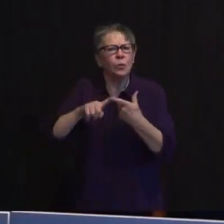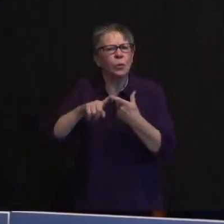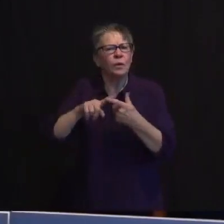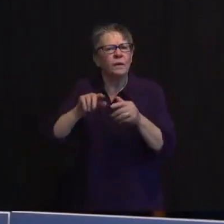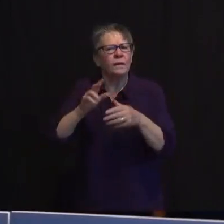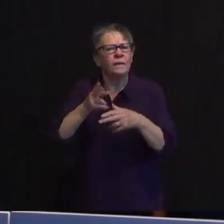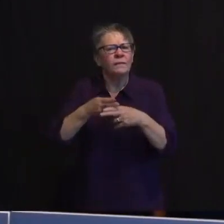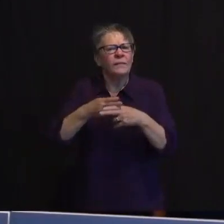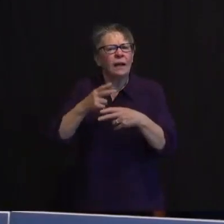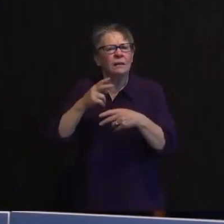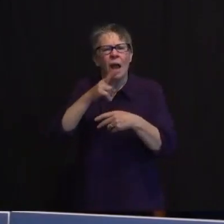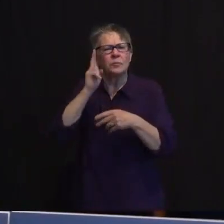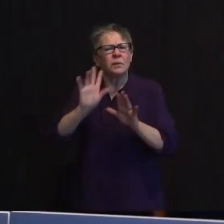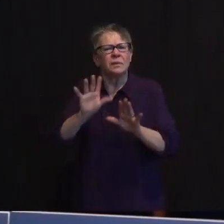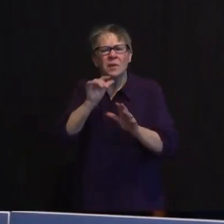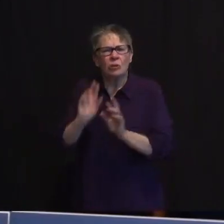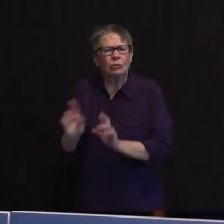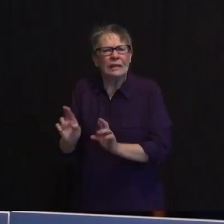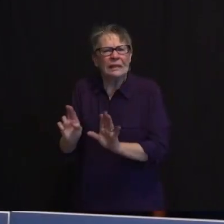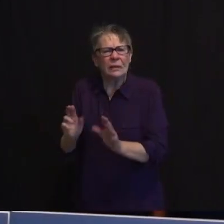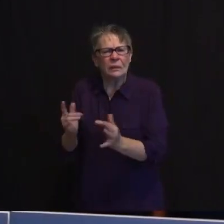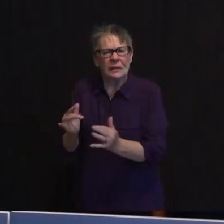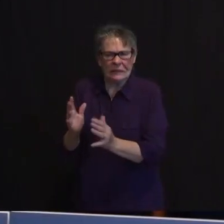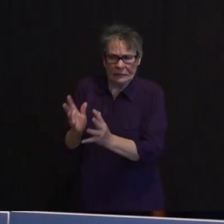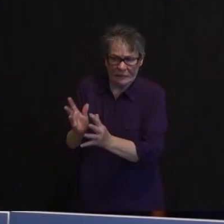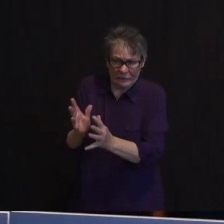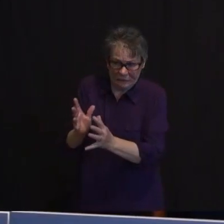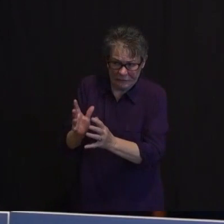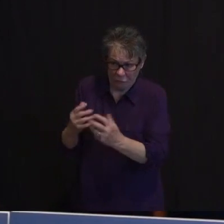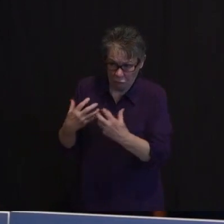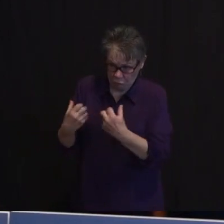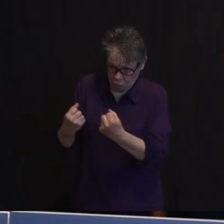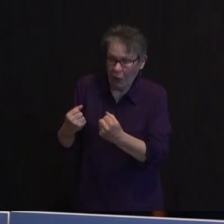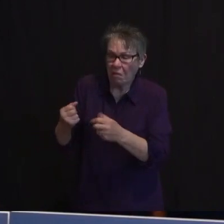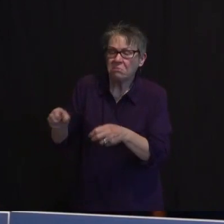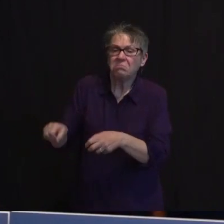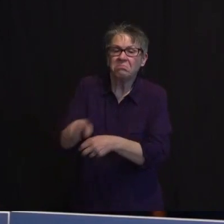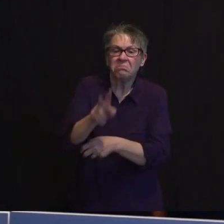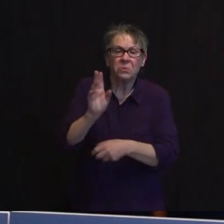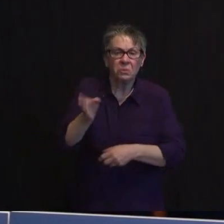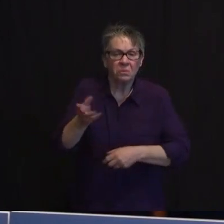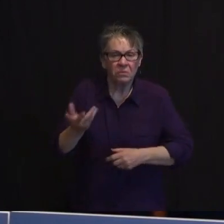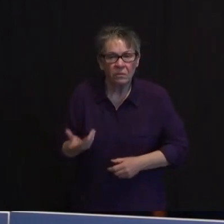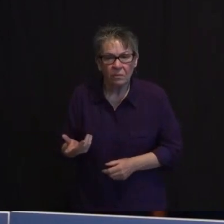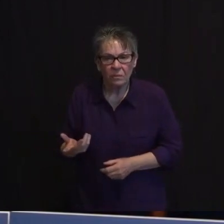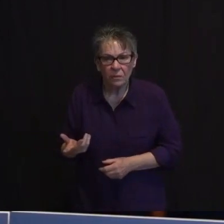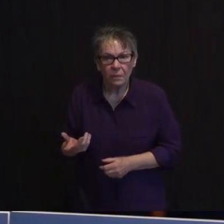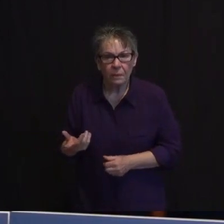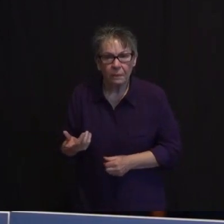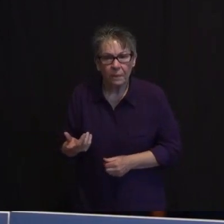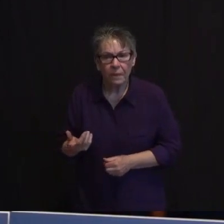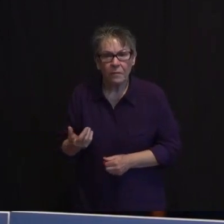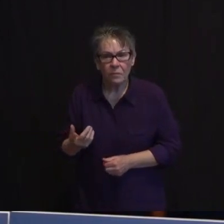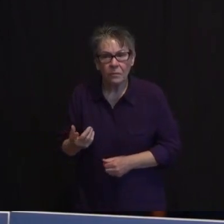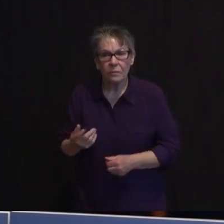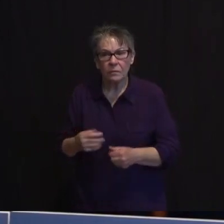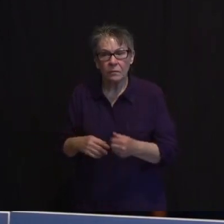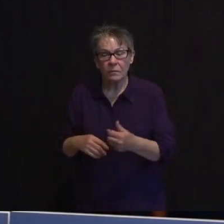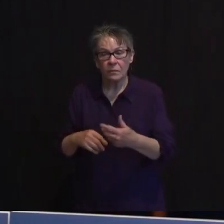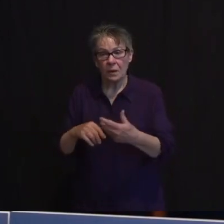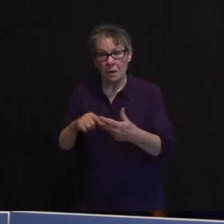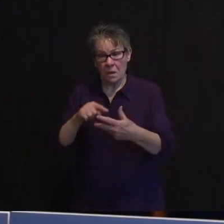back. Although we do have ventilators standby and monitor standby at the fields for those circumstances, we would rather that